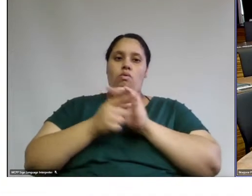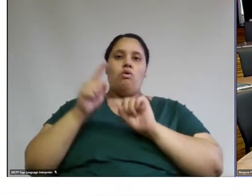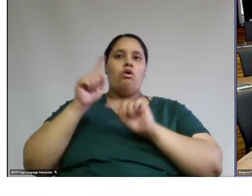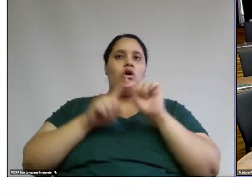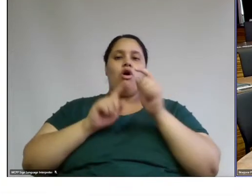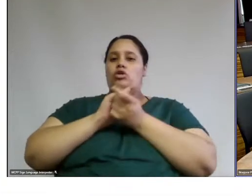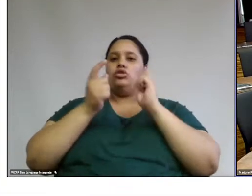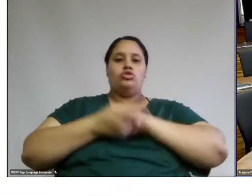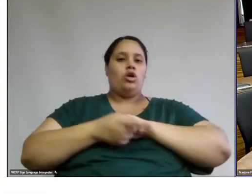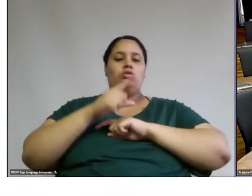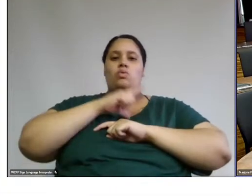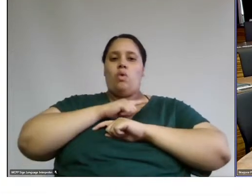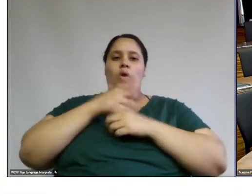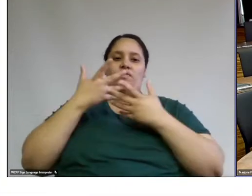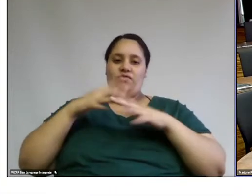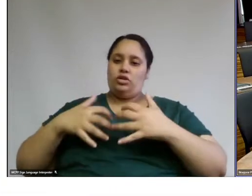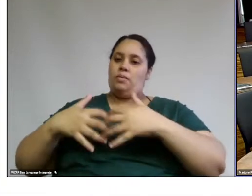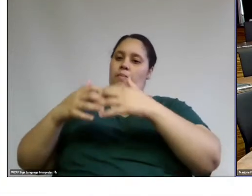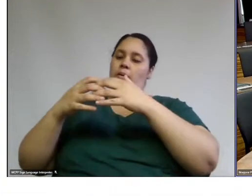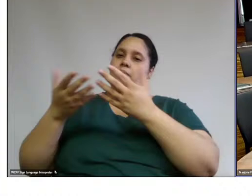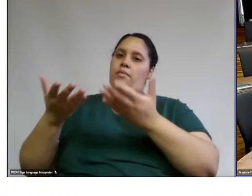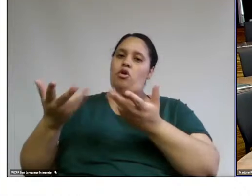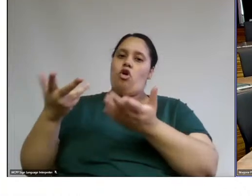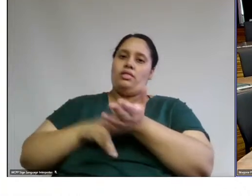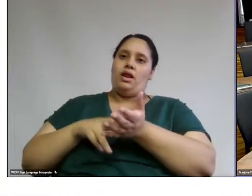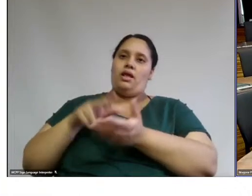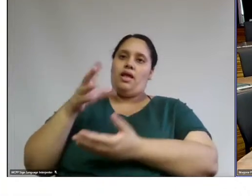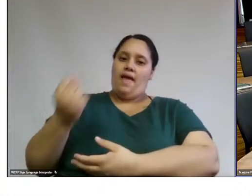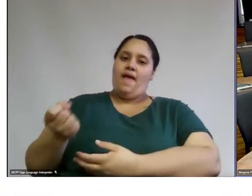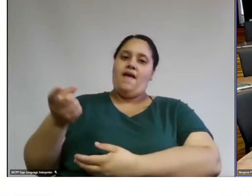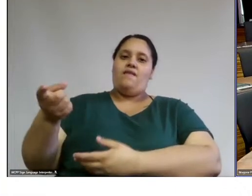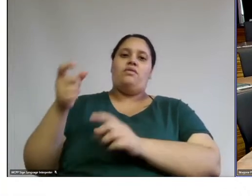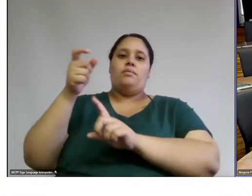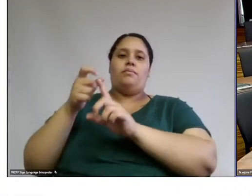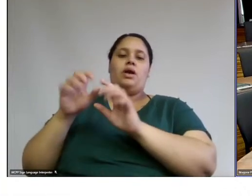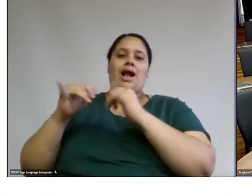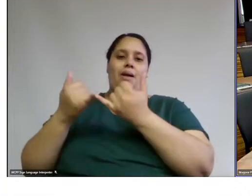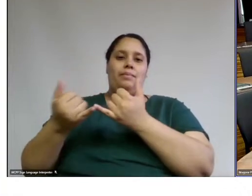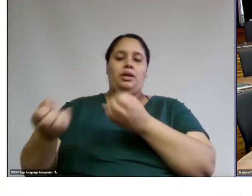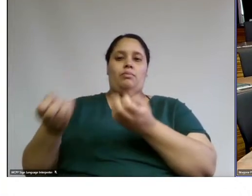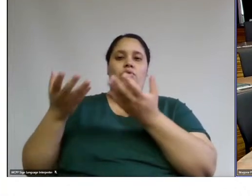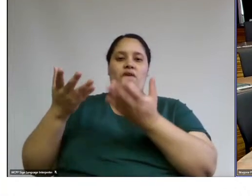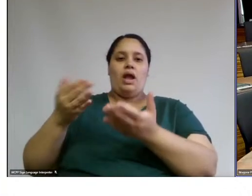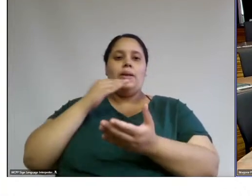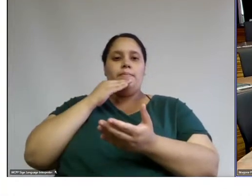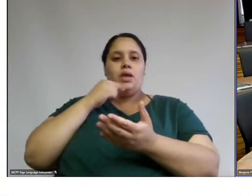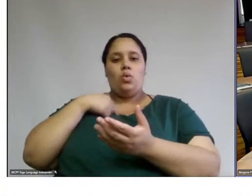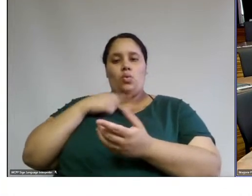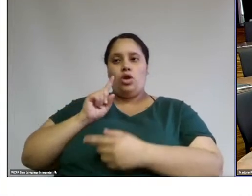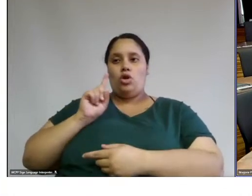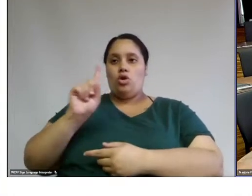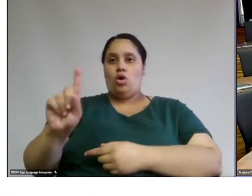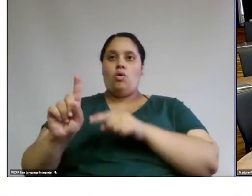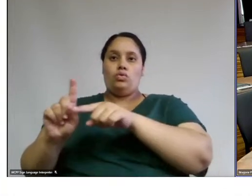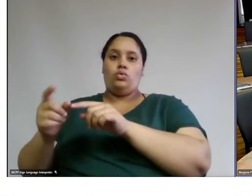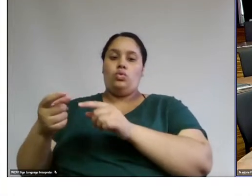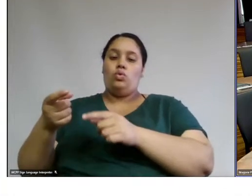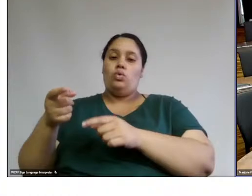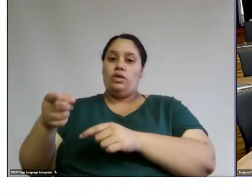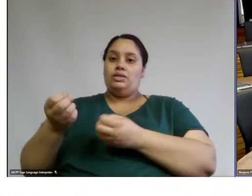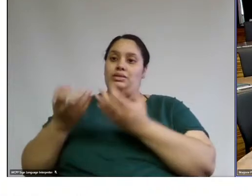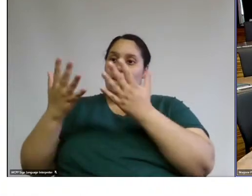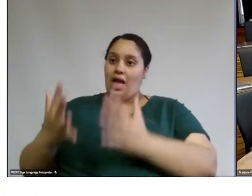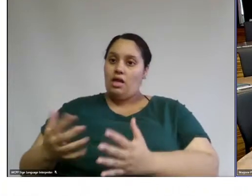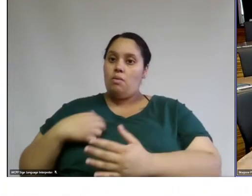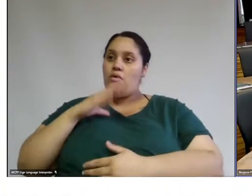we already have an existing contract. So then as far as that is concerned, we had to go to the current supplier and say, look, are you